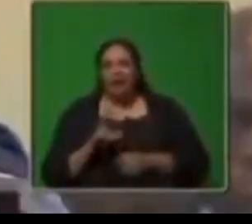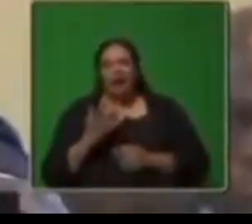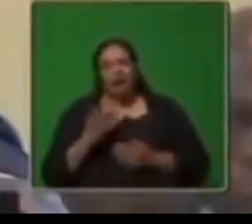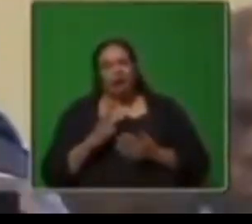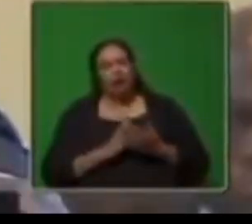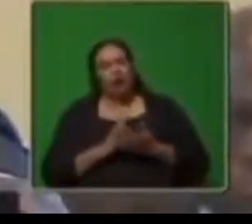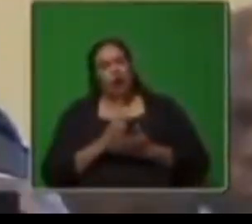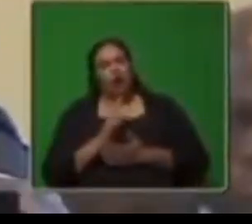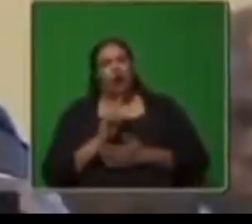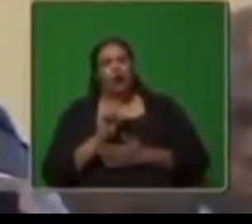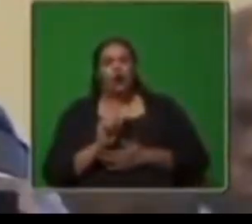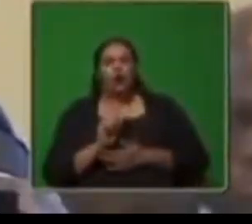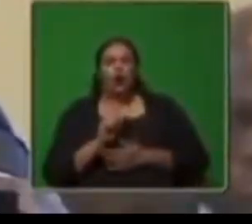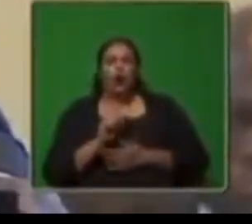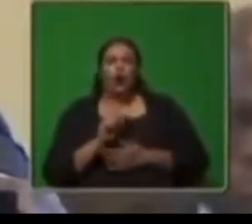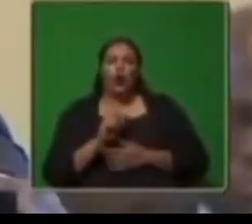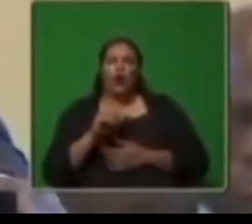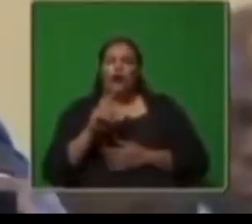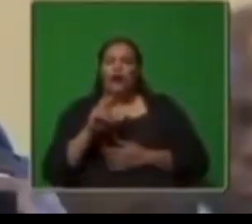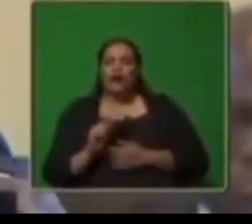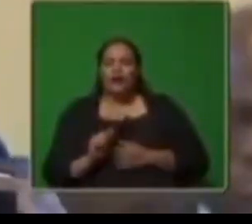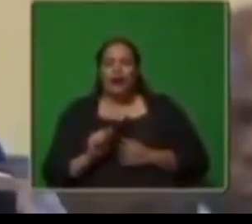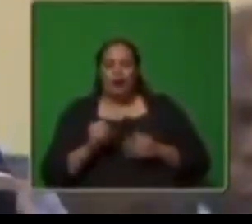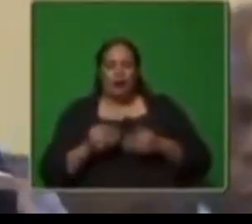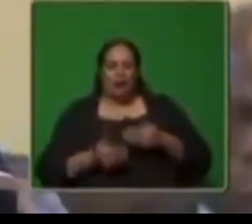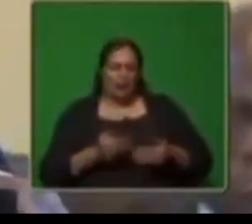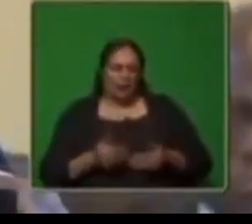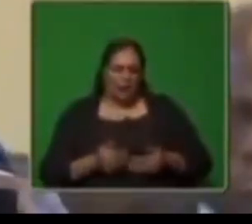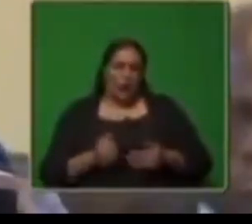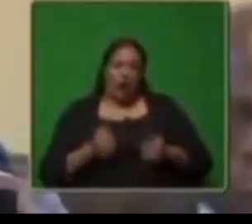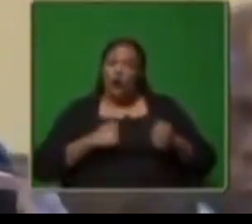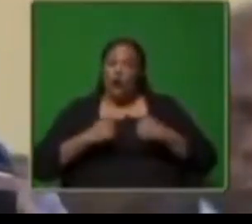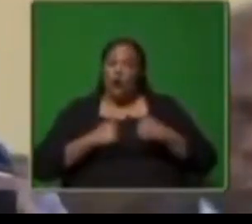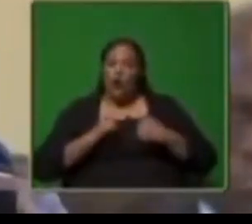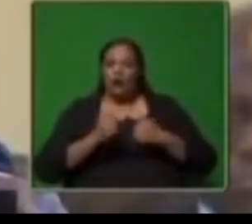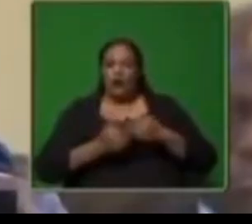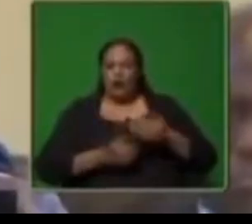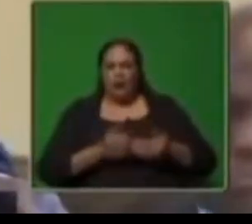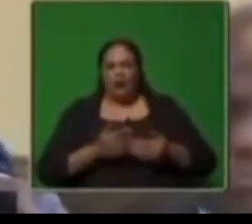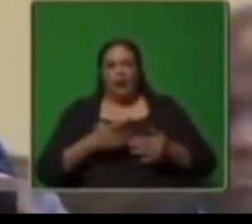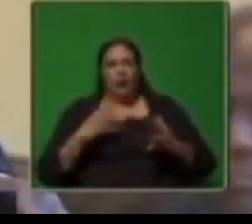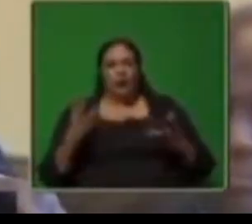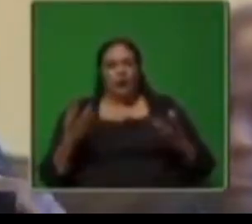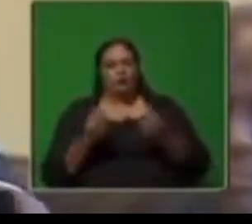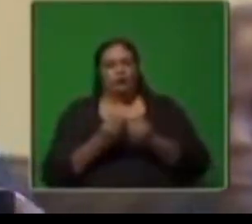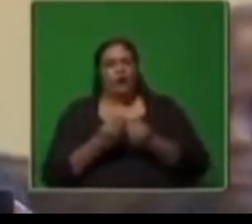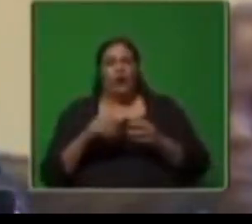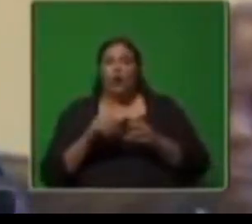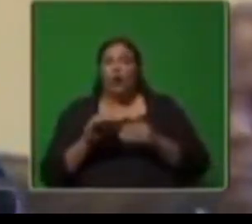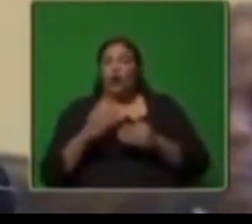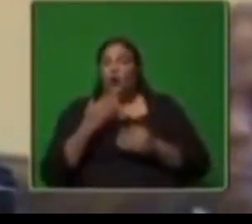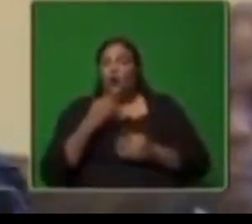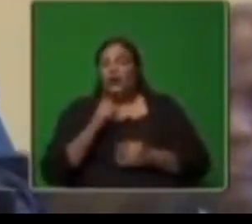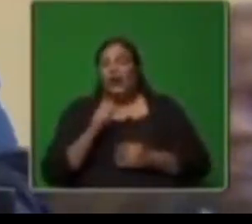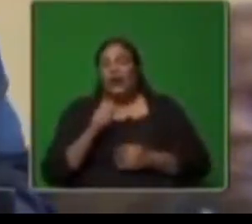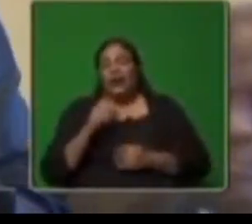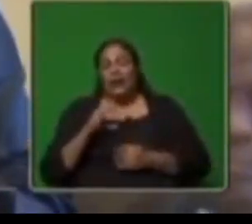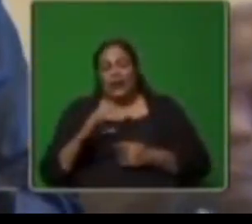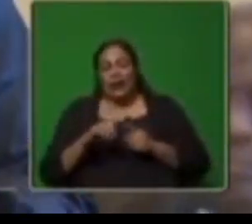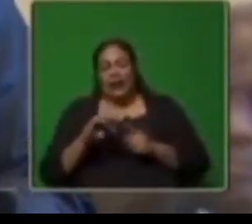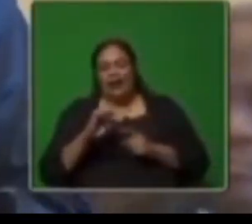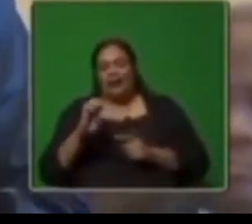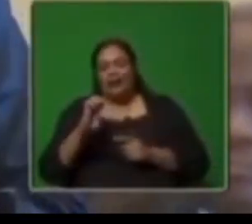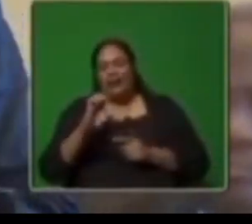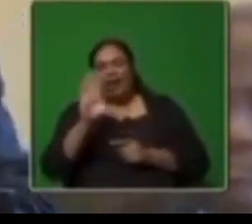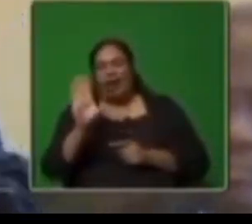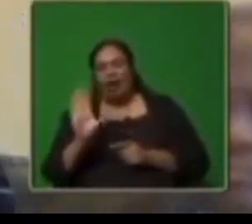honoring the Luanda process. We will attend the joint summit between SADC and the East